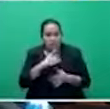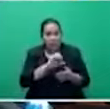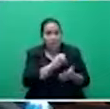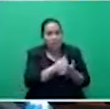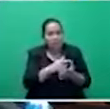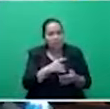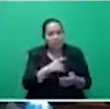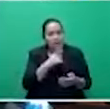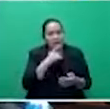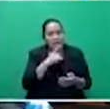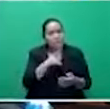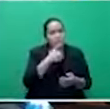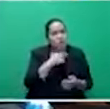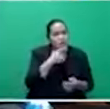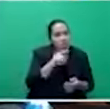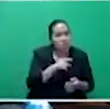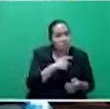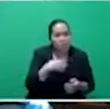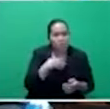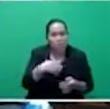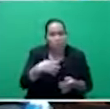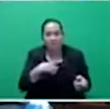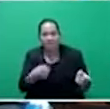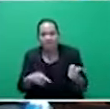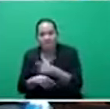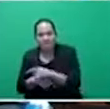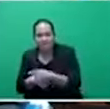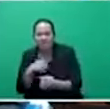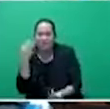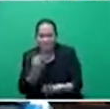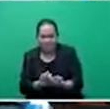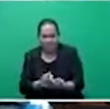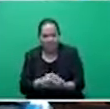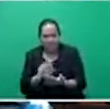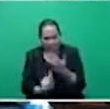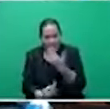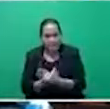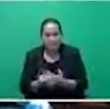will be far greater than Honourable Singarara. It's a fact. That's what happens.